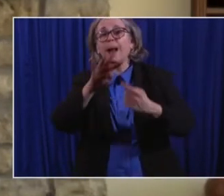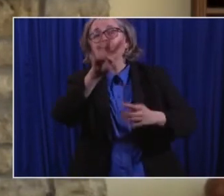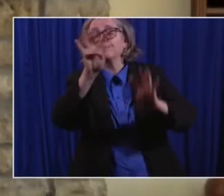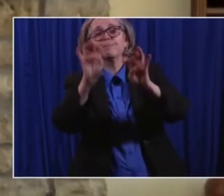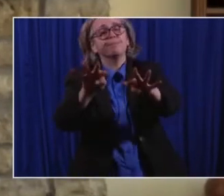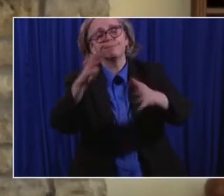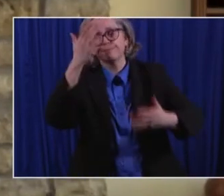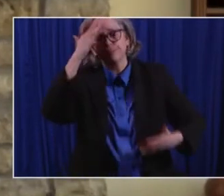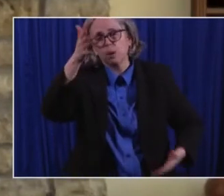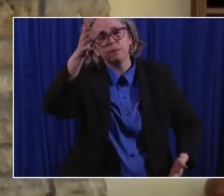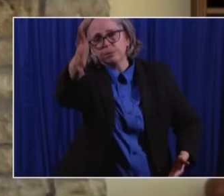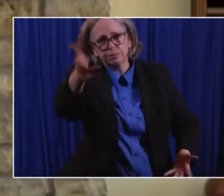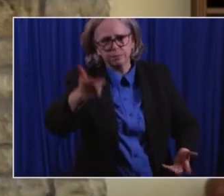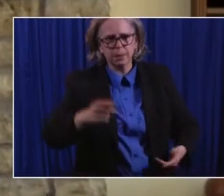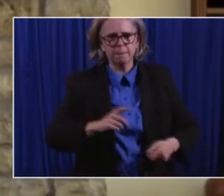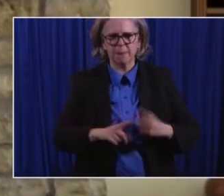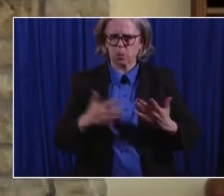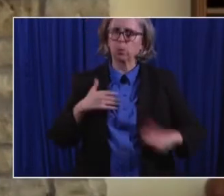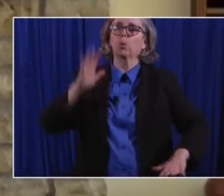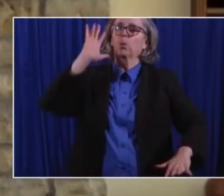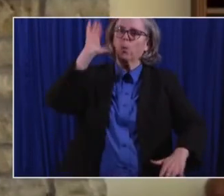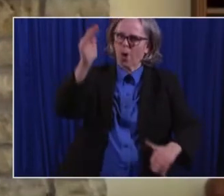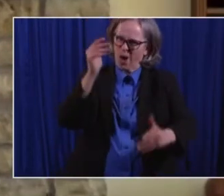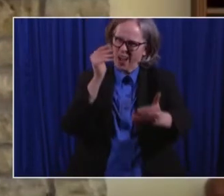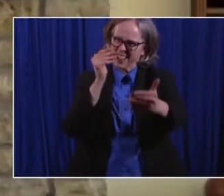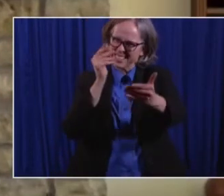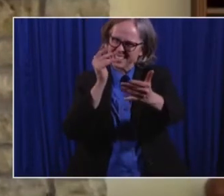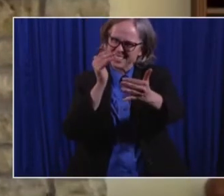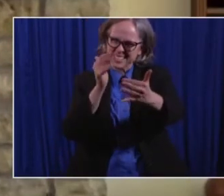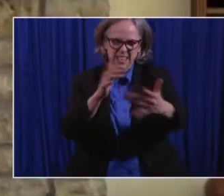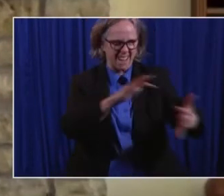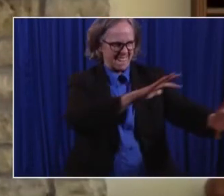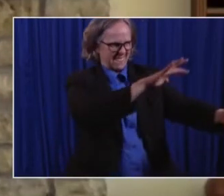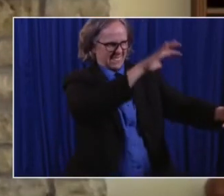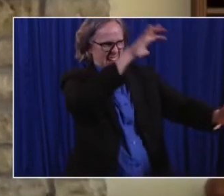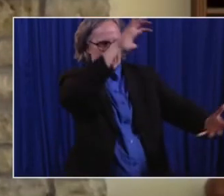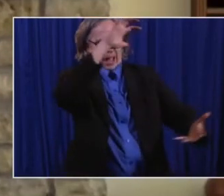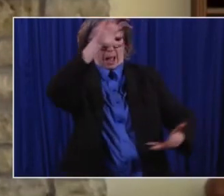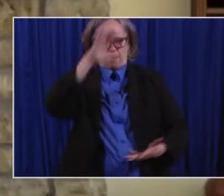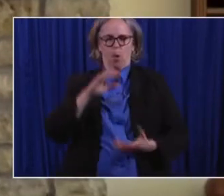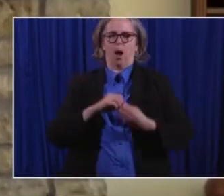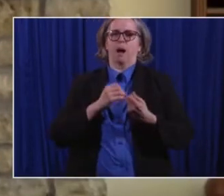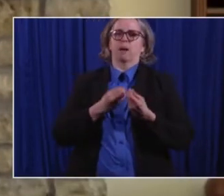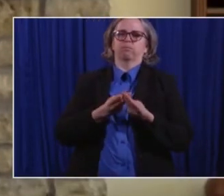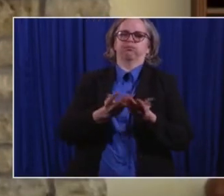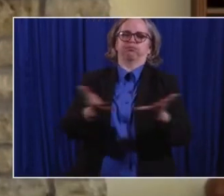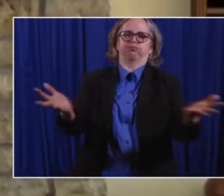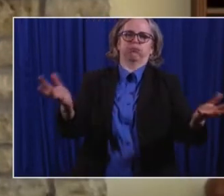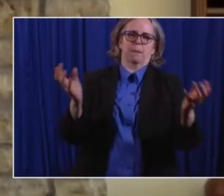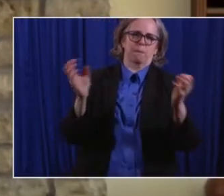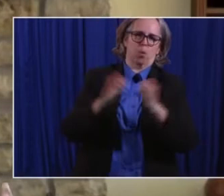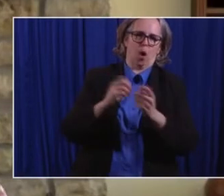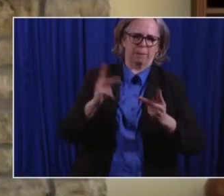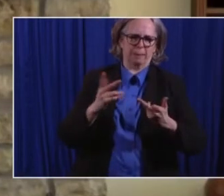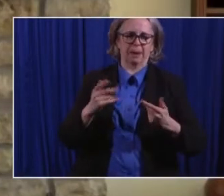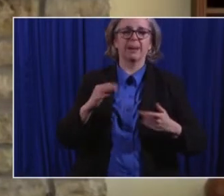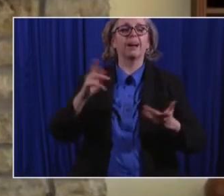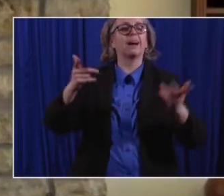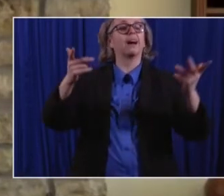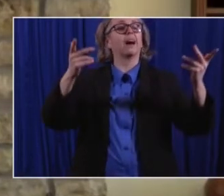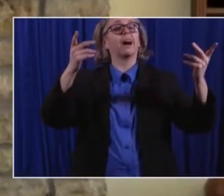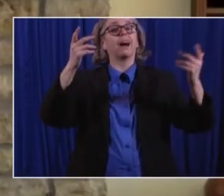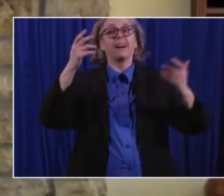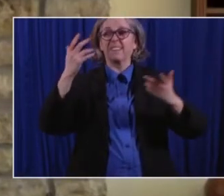have more vaccine in here than we have people who want it. And then the goal is going to be getting